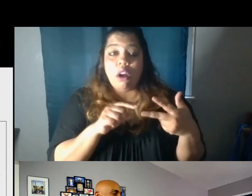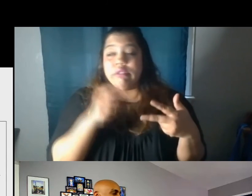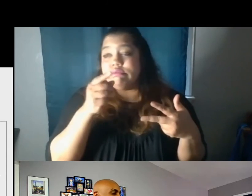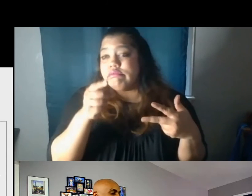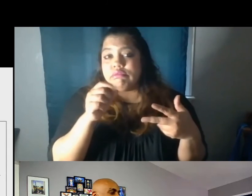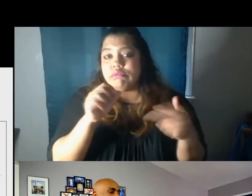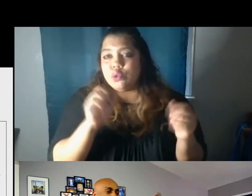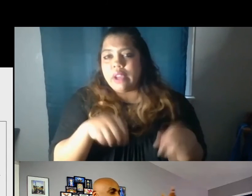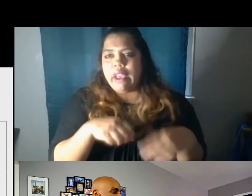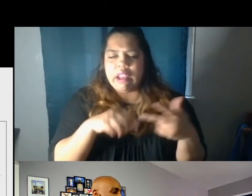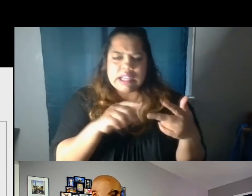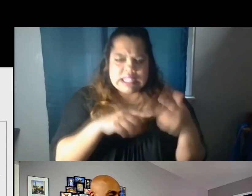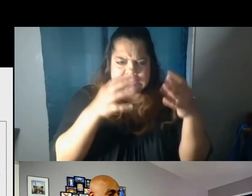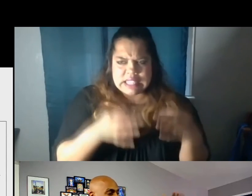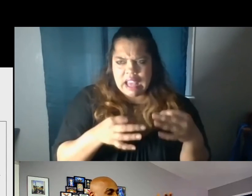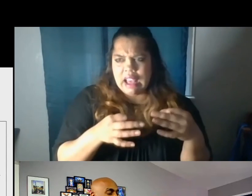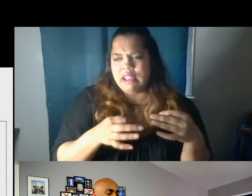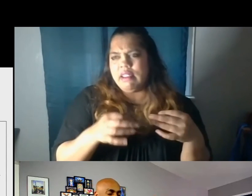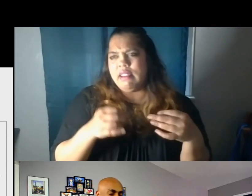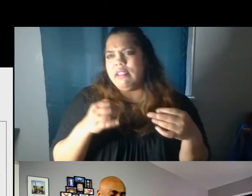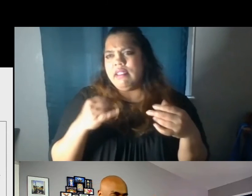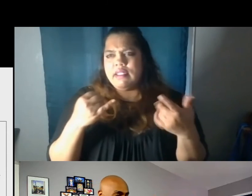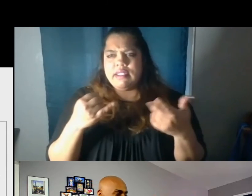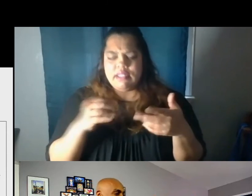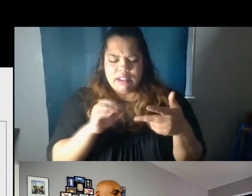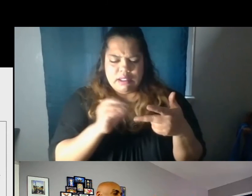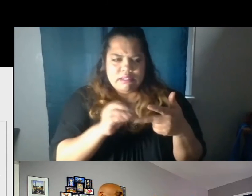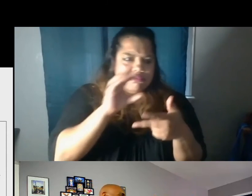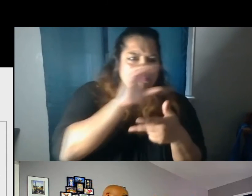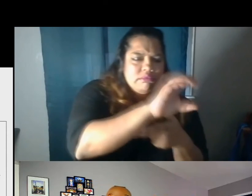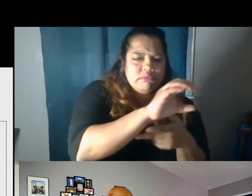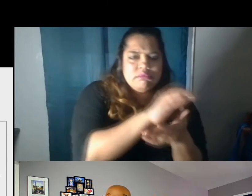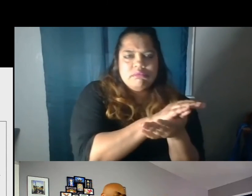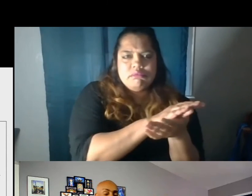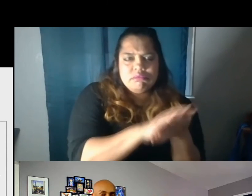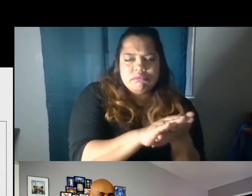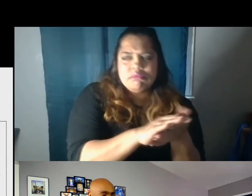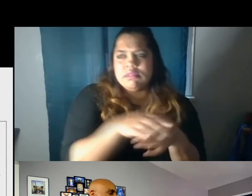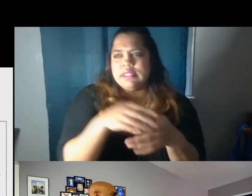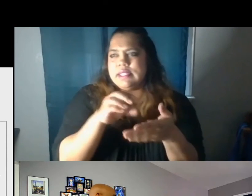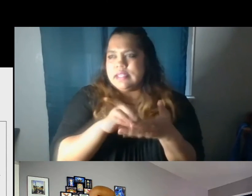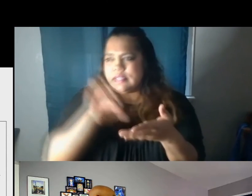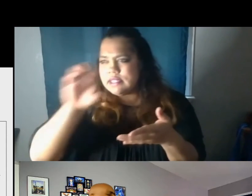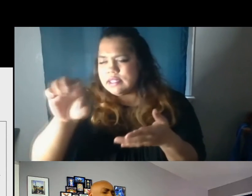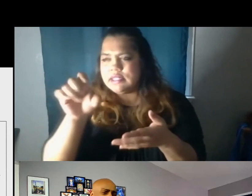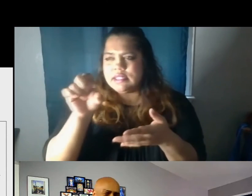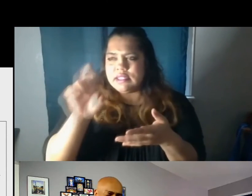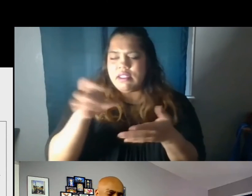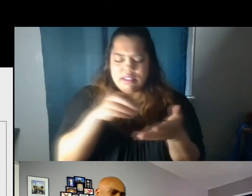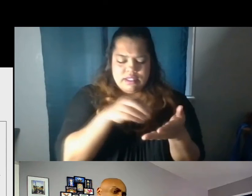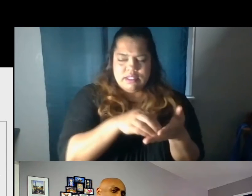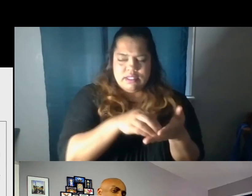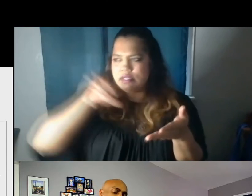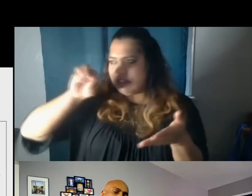or conscious giving to, say, hospitality, emergency care, music, etc. And